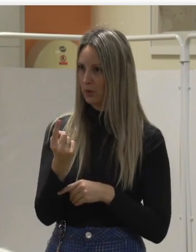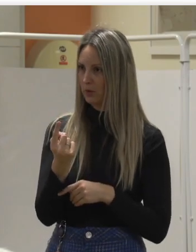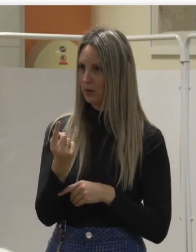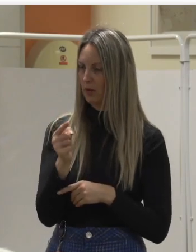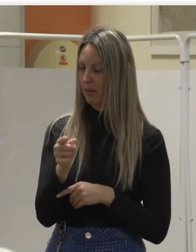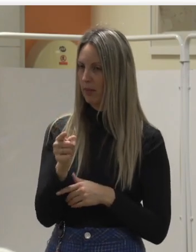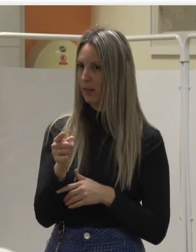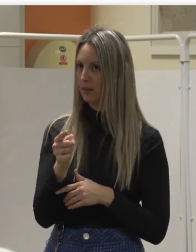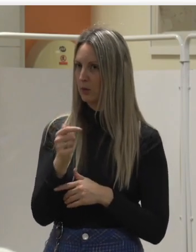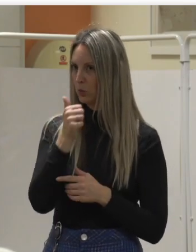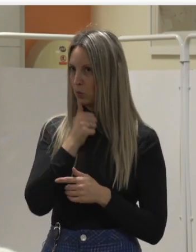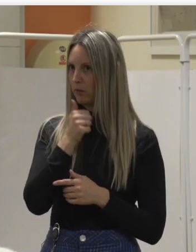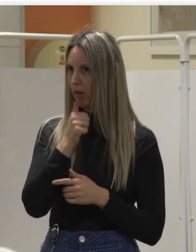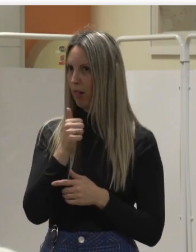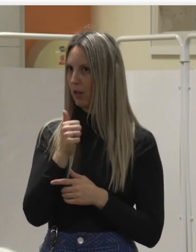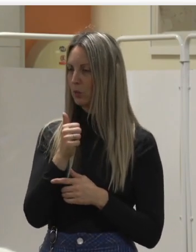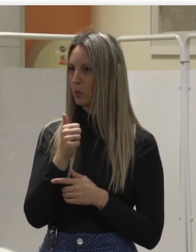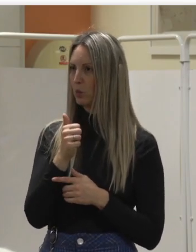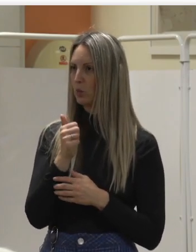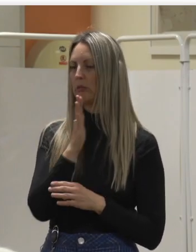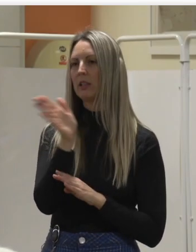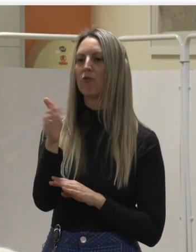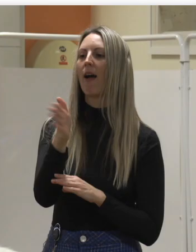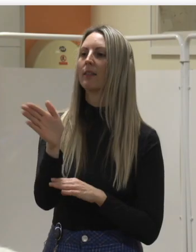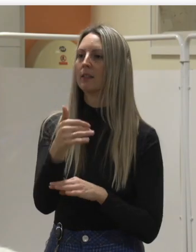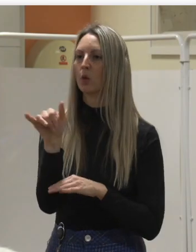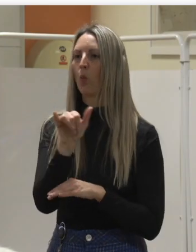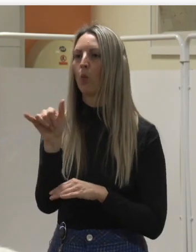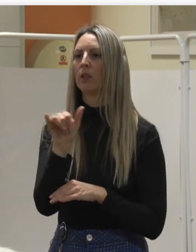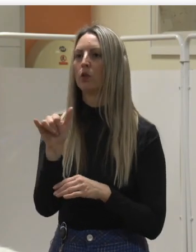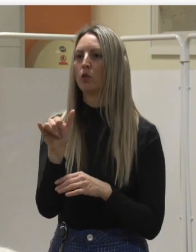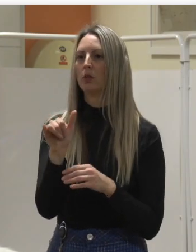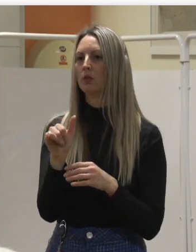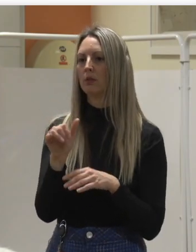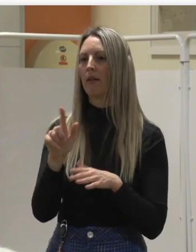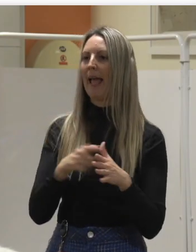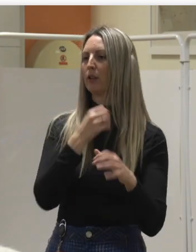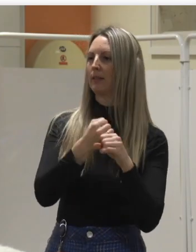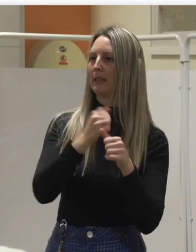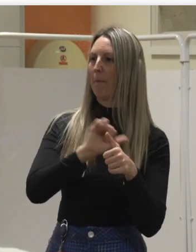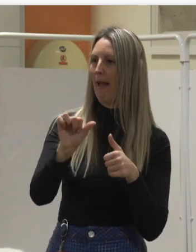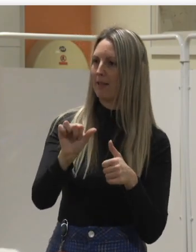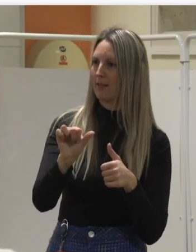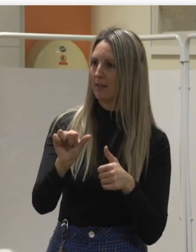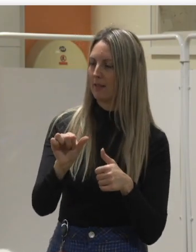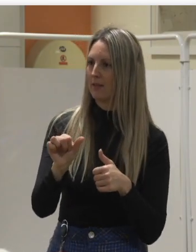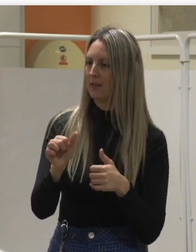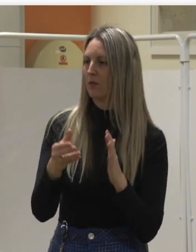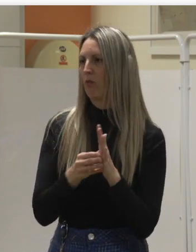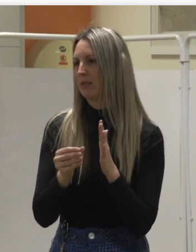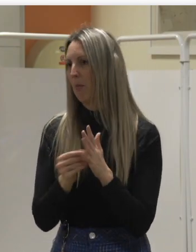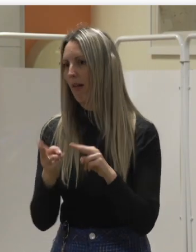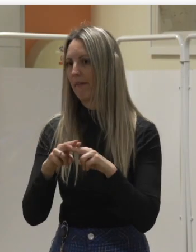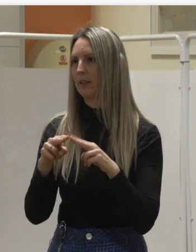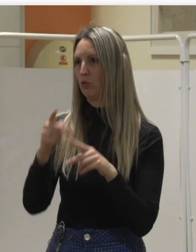phase probably would be more helpful so that they don't go down the path of chronic pain